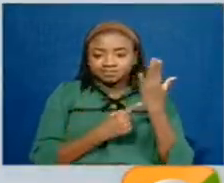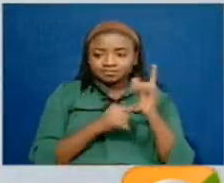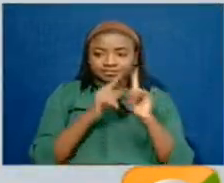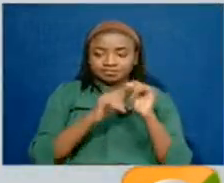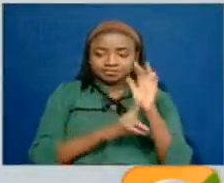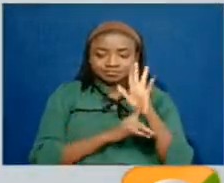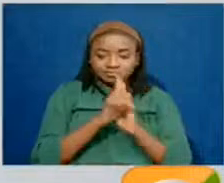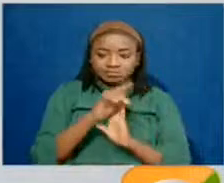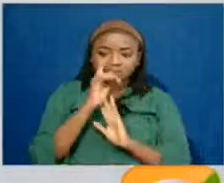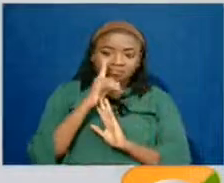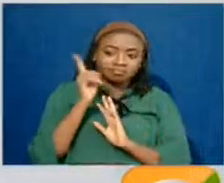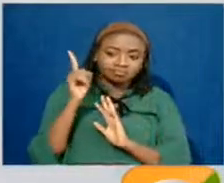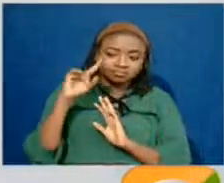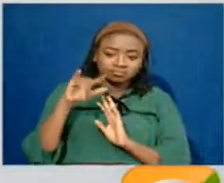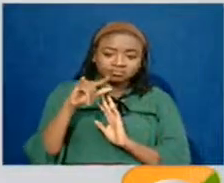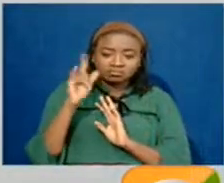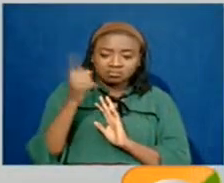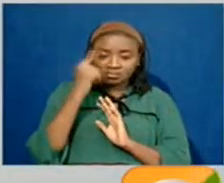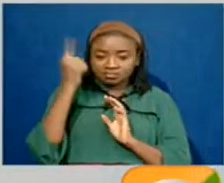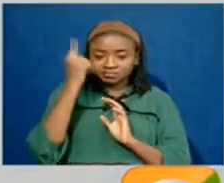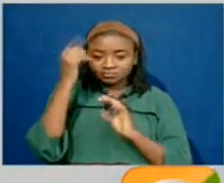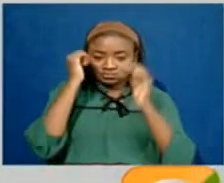of fighter jets.